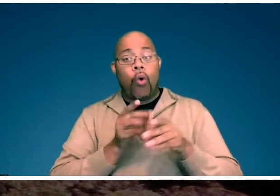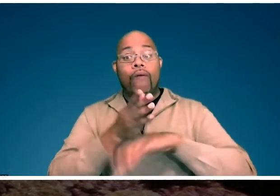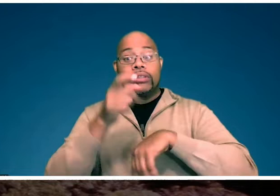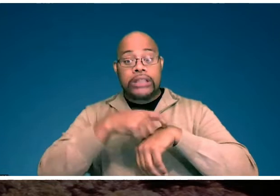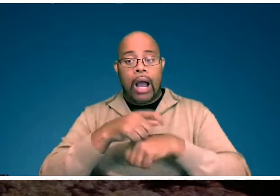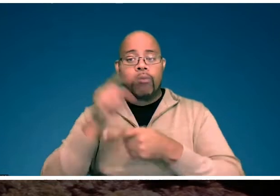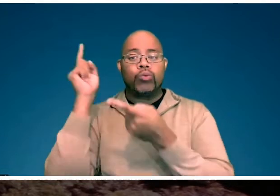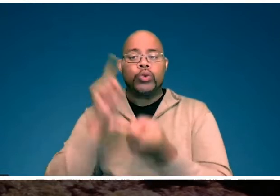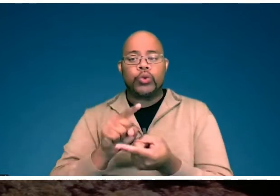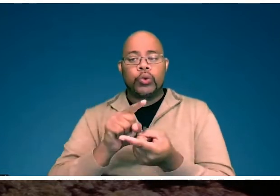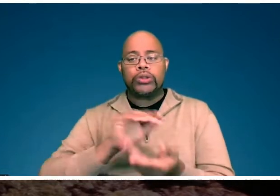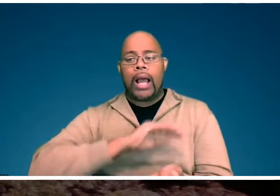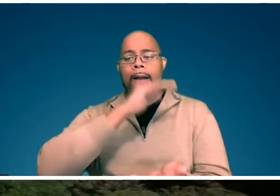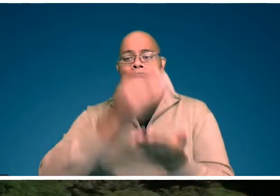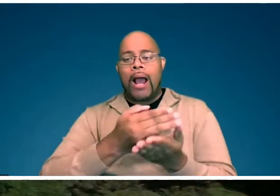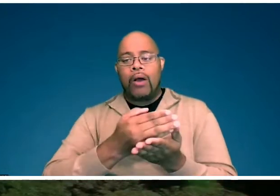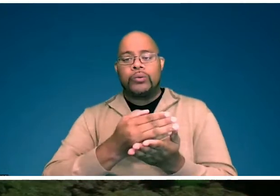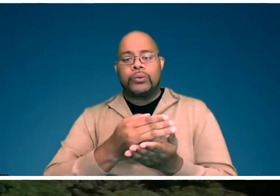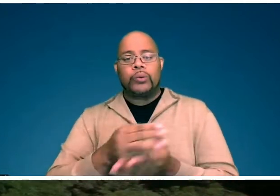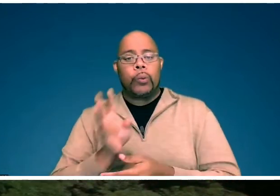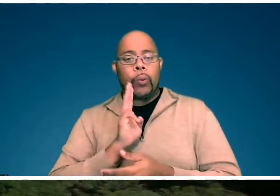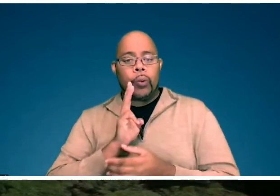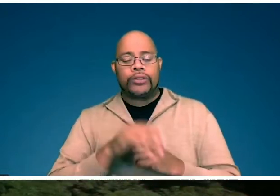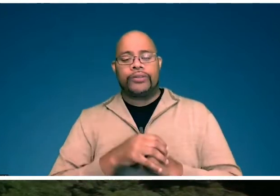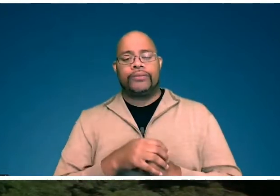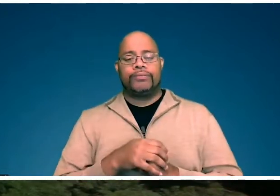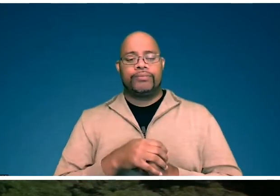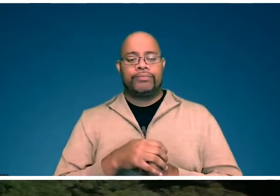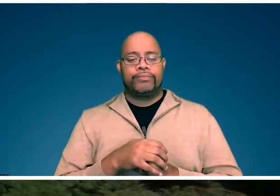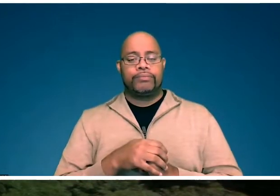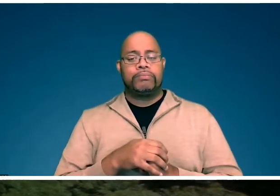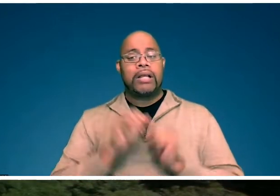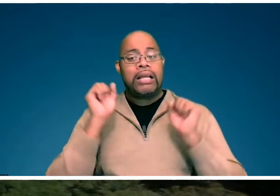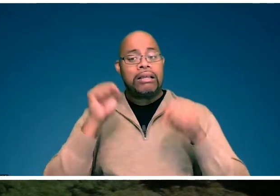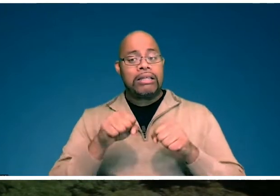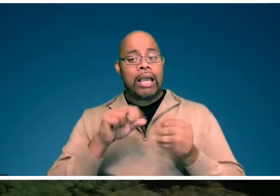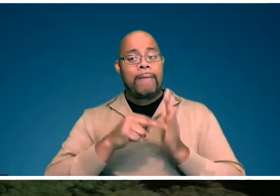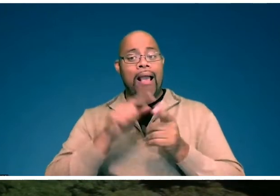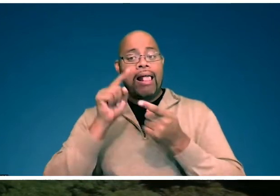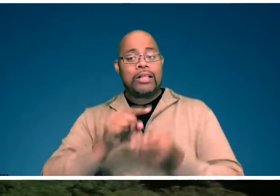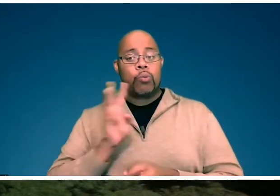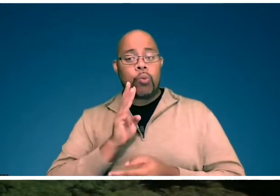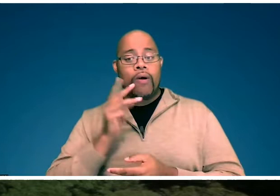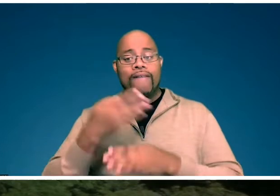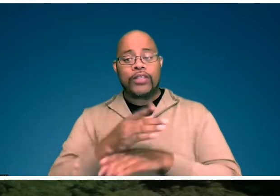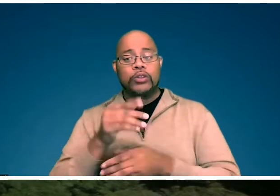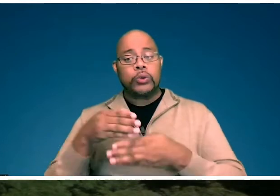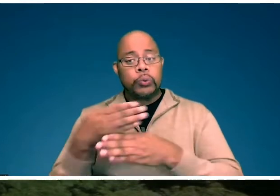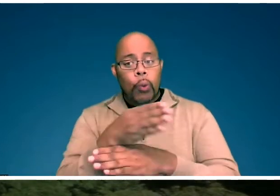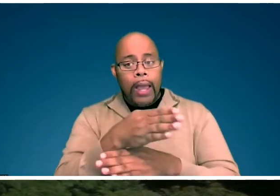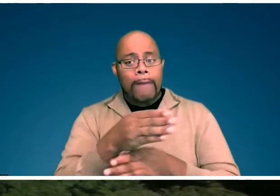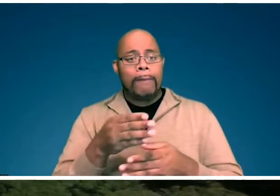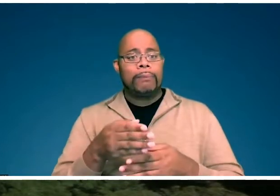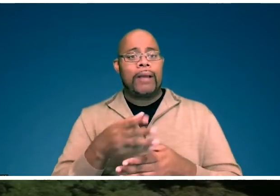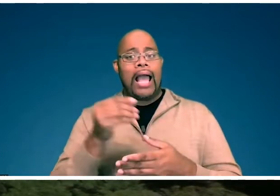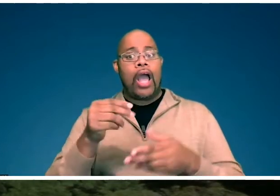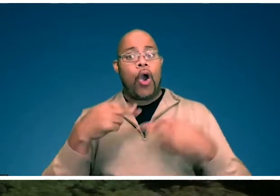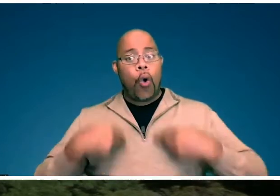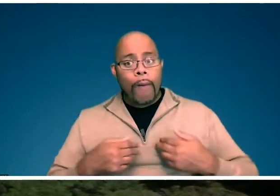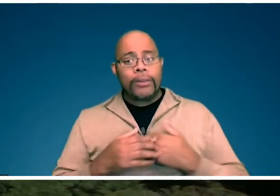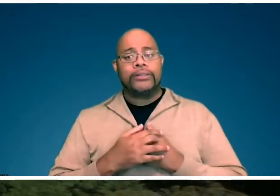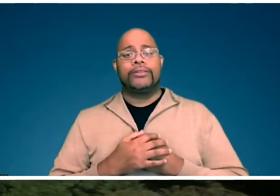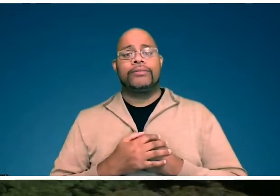over time, reduce the amount of volume in our lakes and rivers. This can leave less water for fish to swim in, as well as